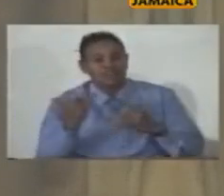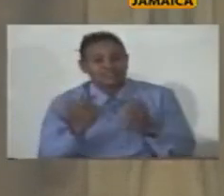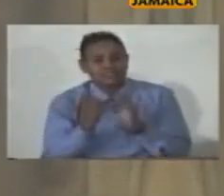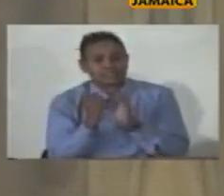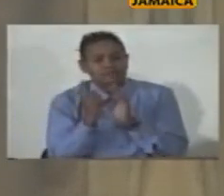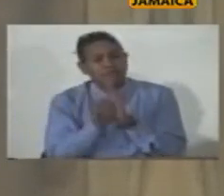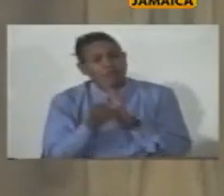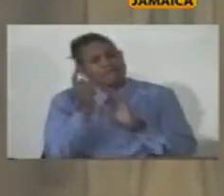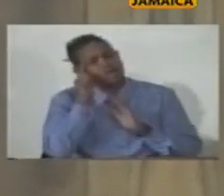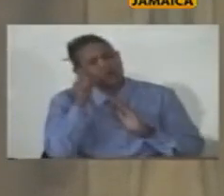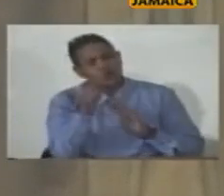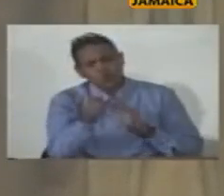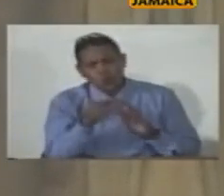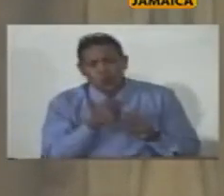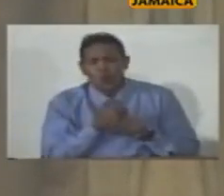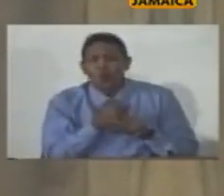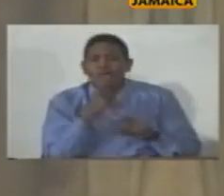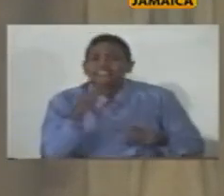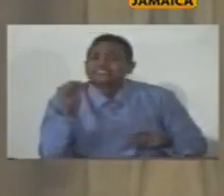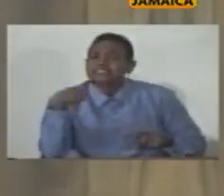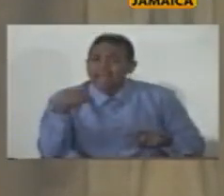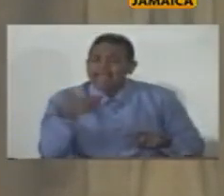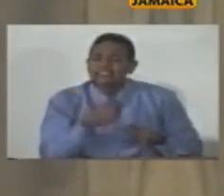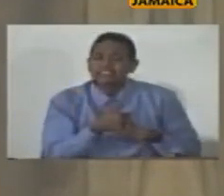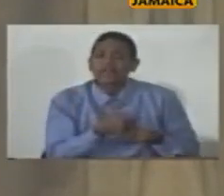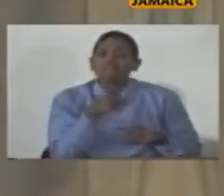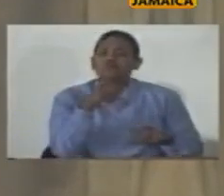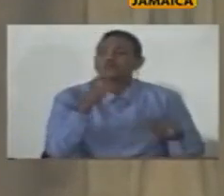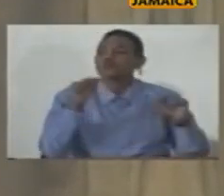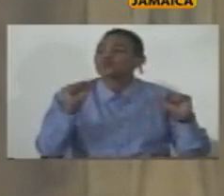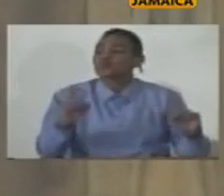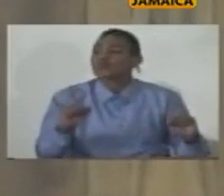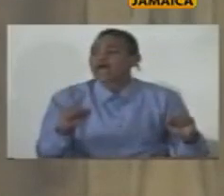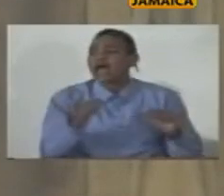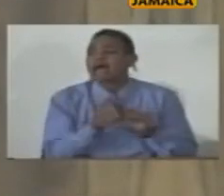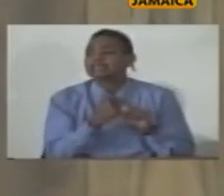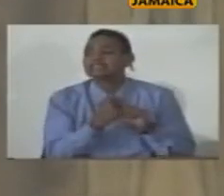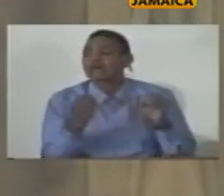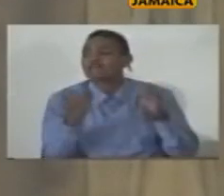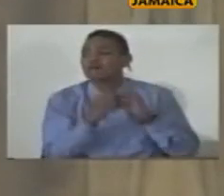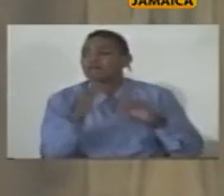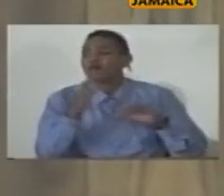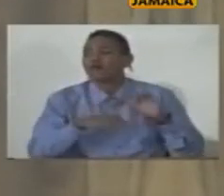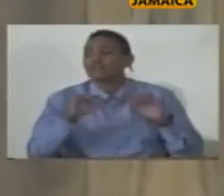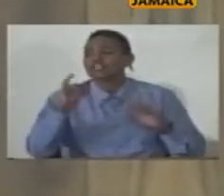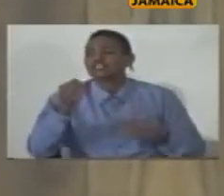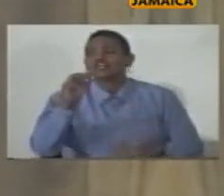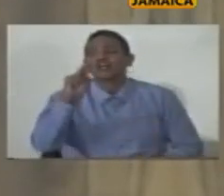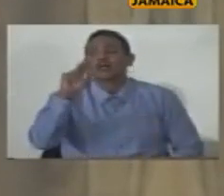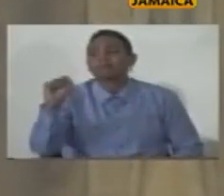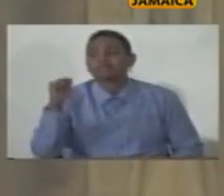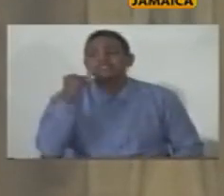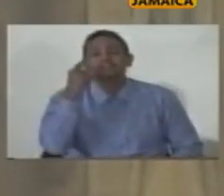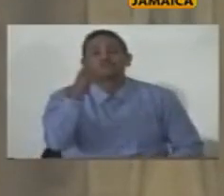for you. And yes, you can be more than just Mrs. if you